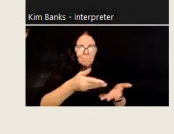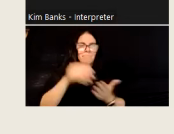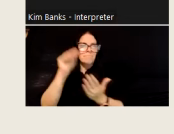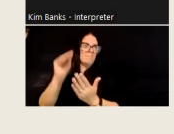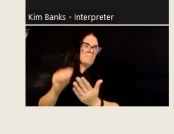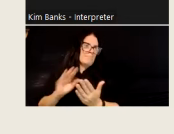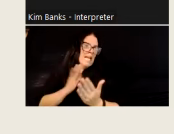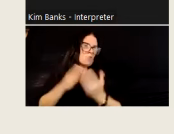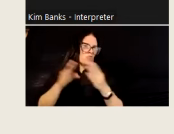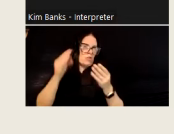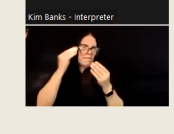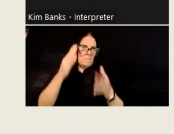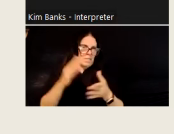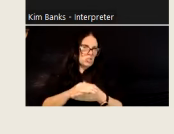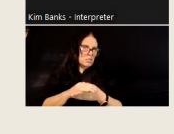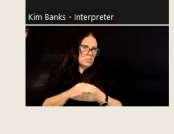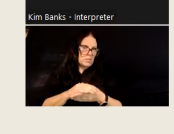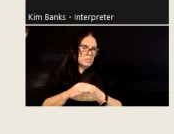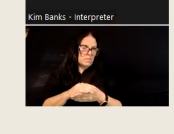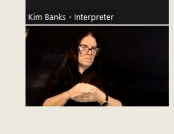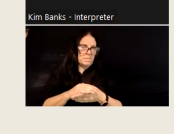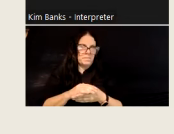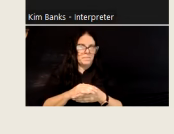general inquiries and information sessions that you do.